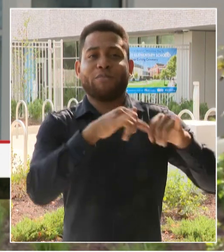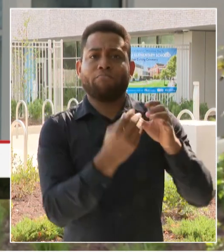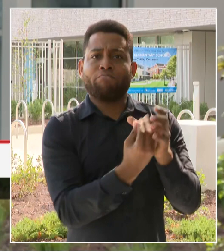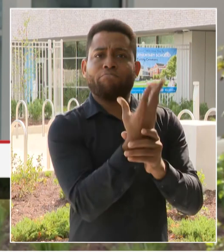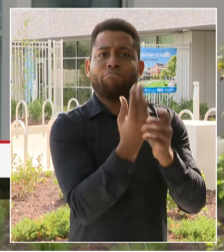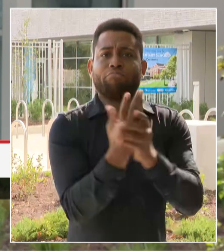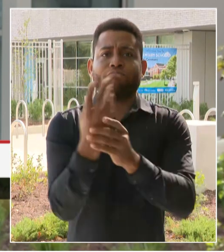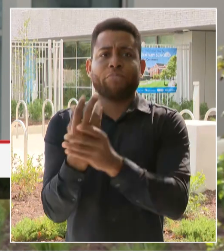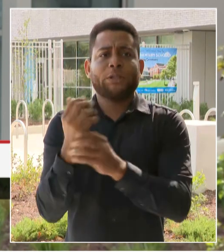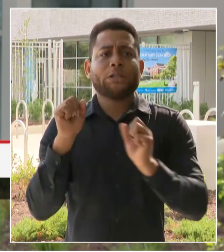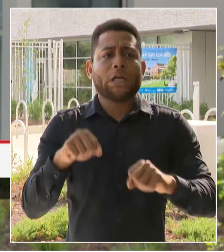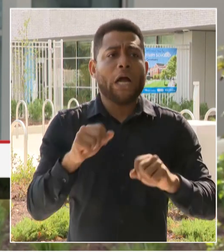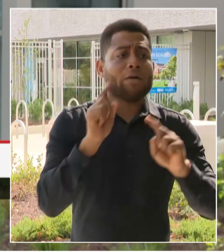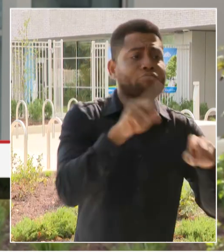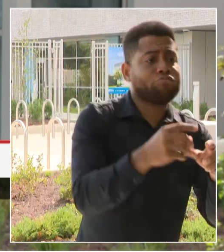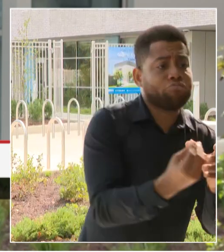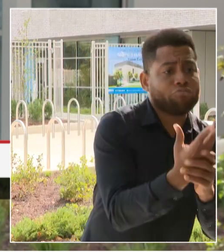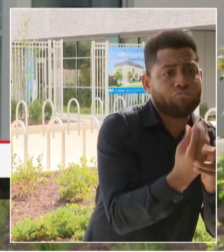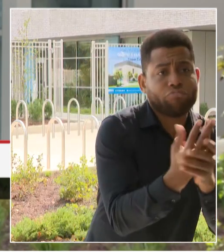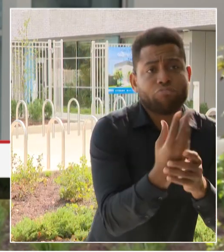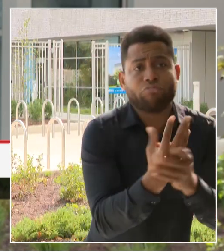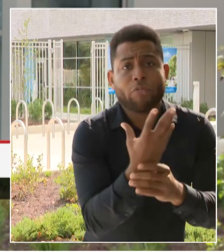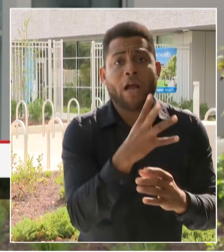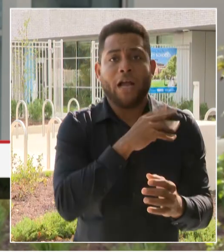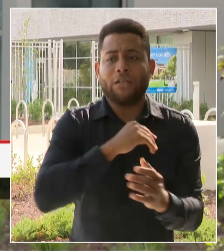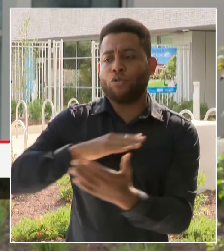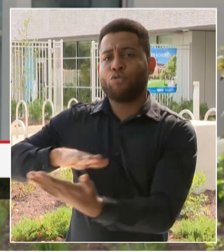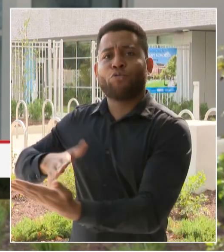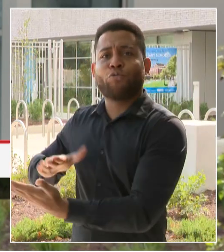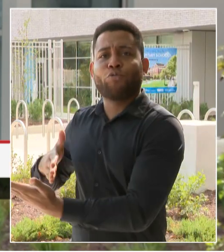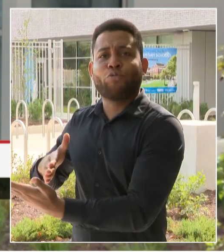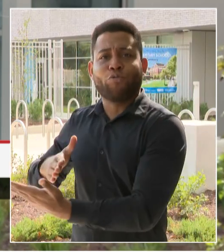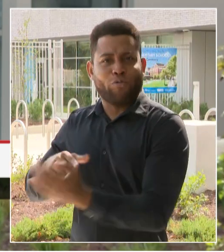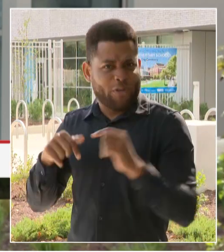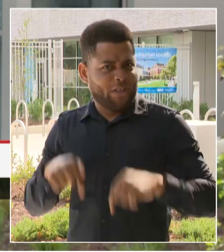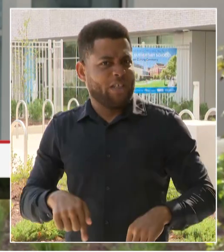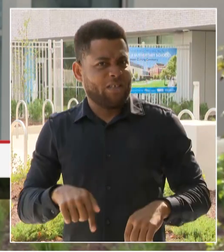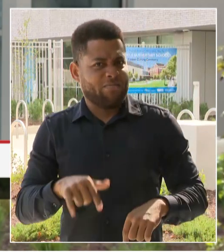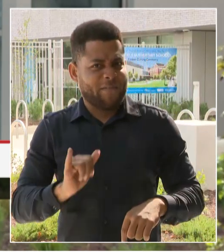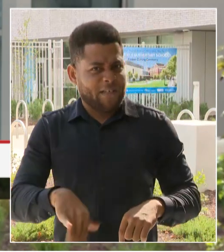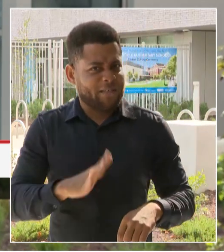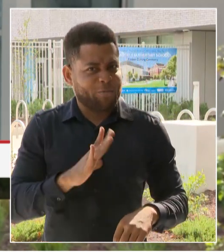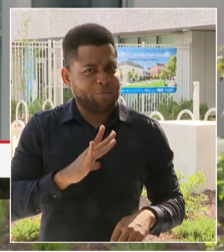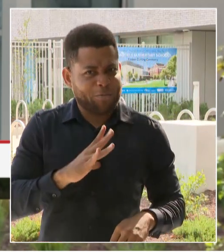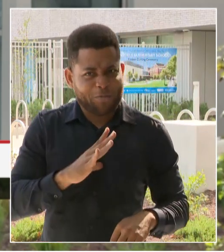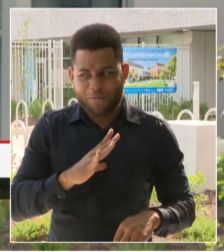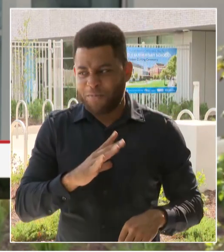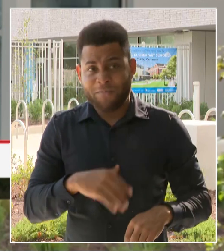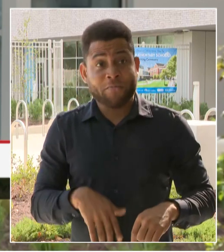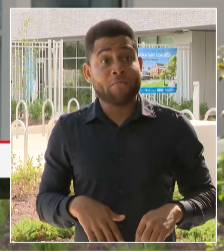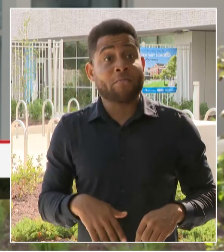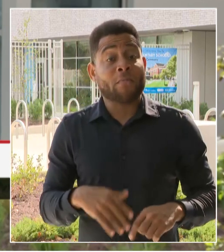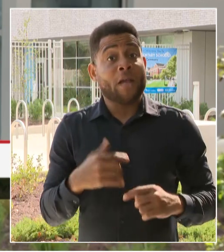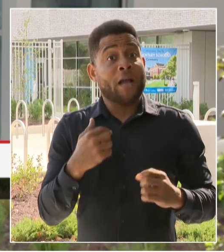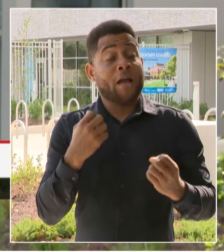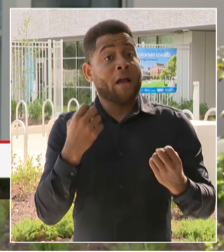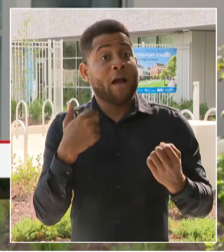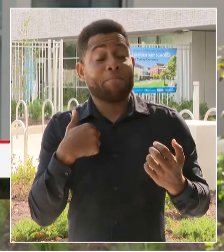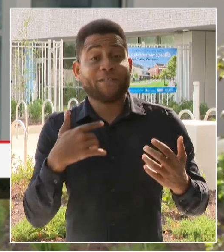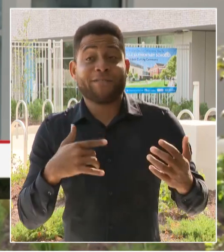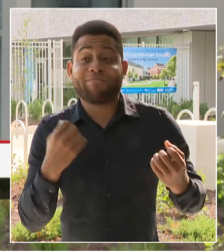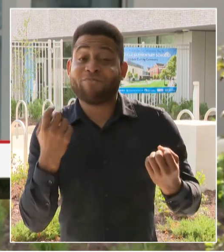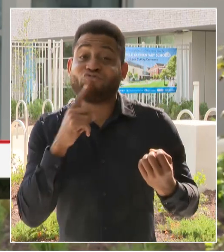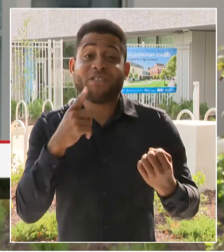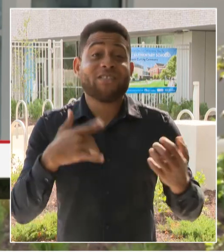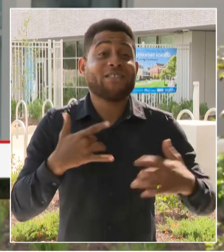be simply fabulous. Today is the beginning of an incredible journey for our youngest learners in pre-K. And as